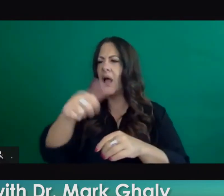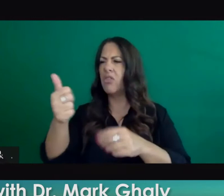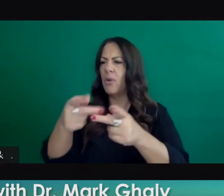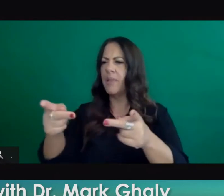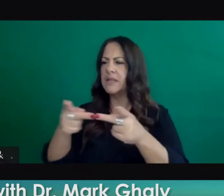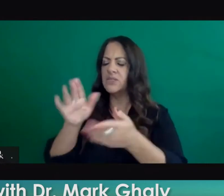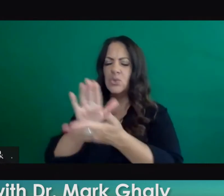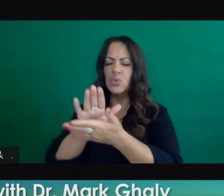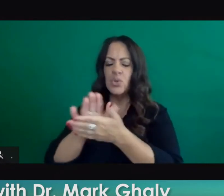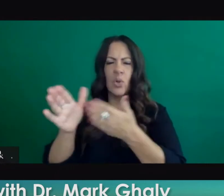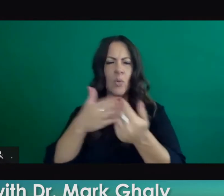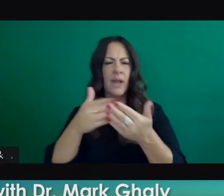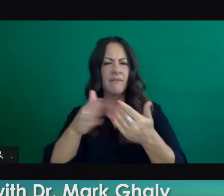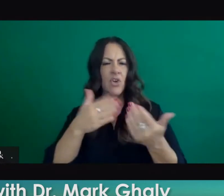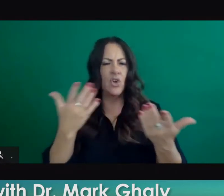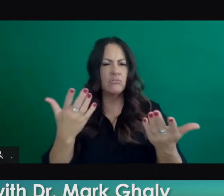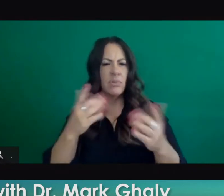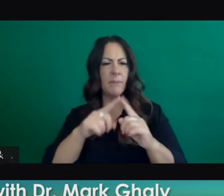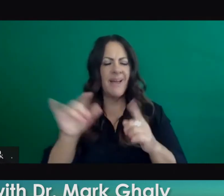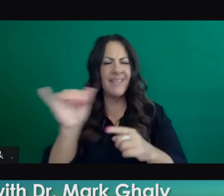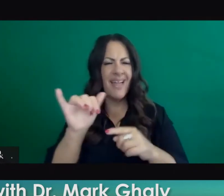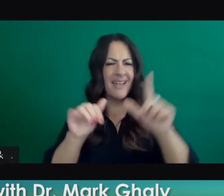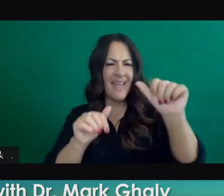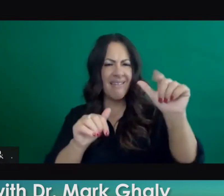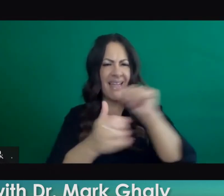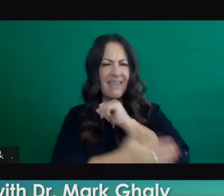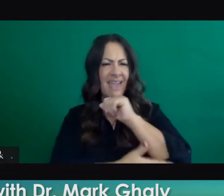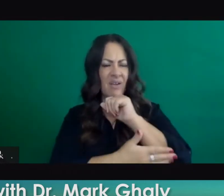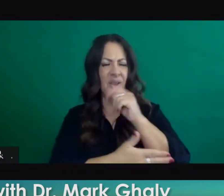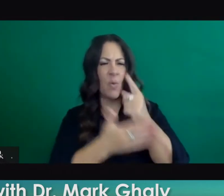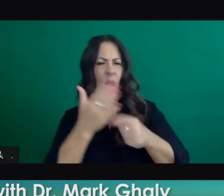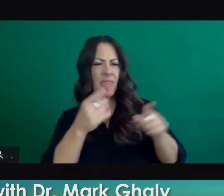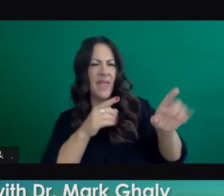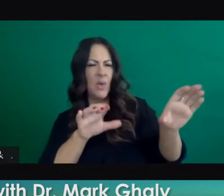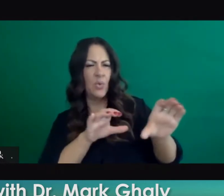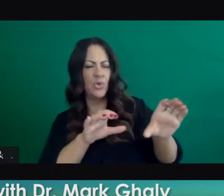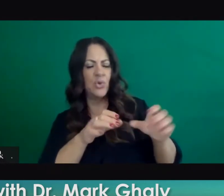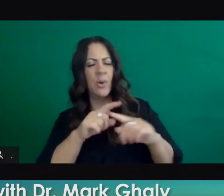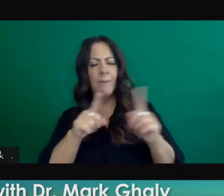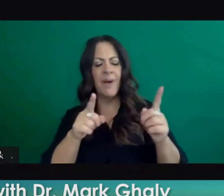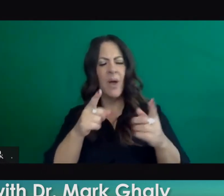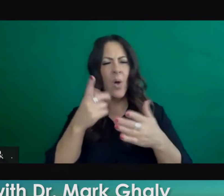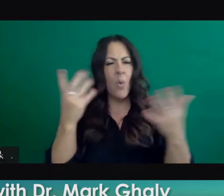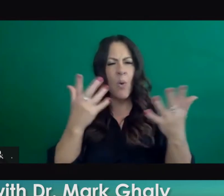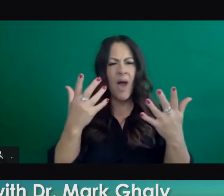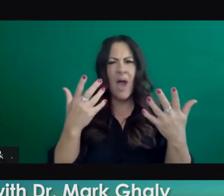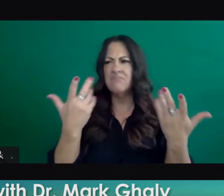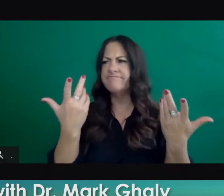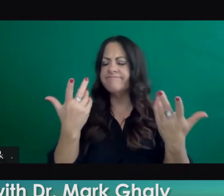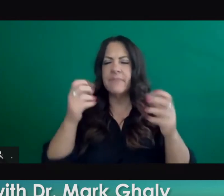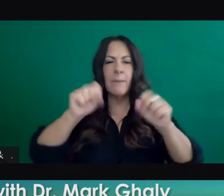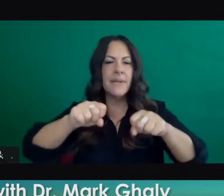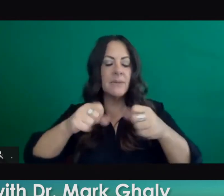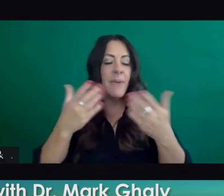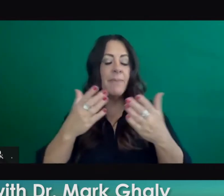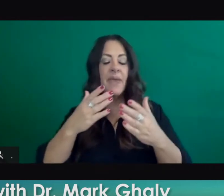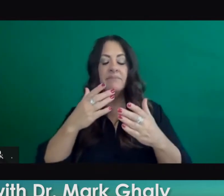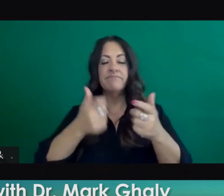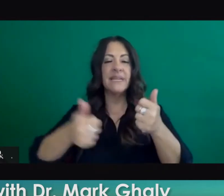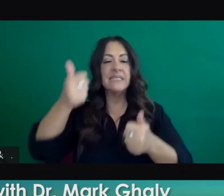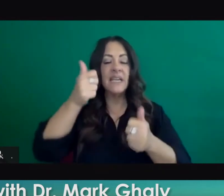of information to its residents like LA County does? And is there any talk of a potential health order or maybe an executive order